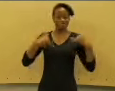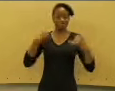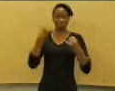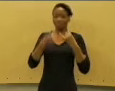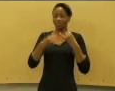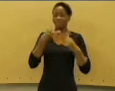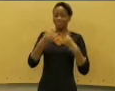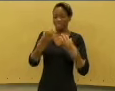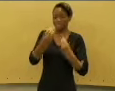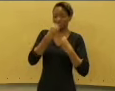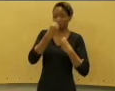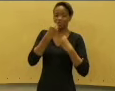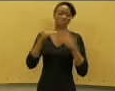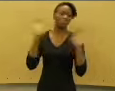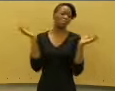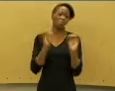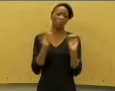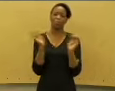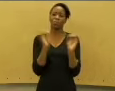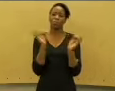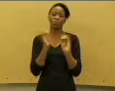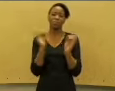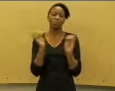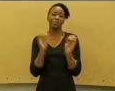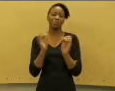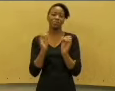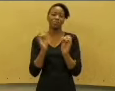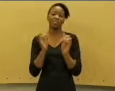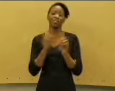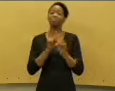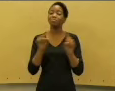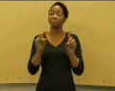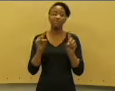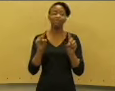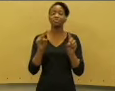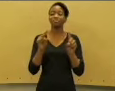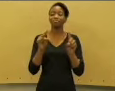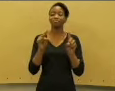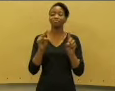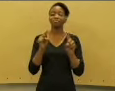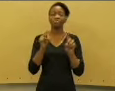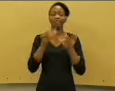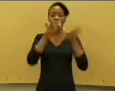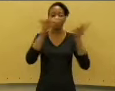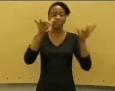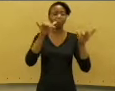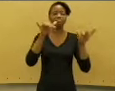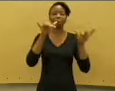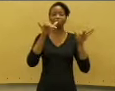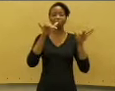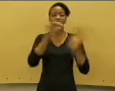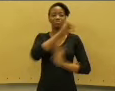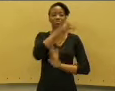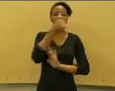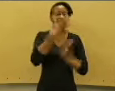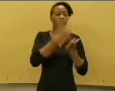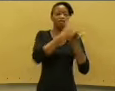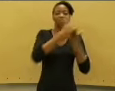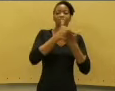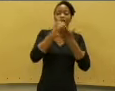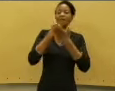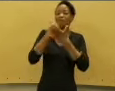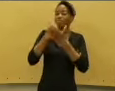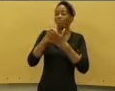to be in existence for other people's benefit, you know. When, for